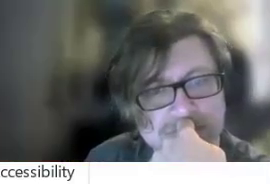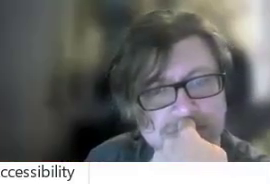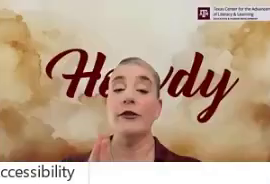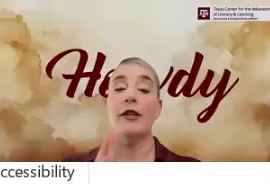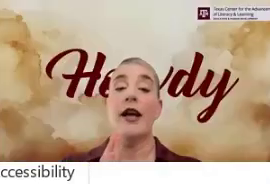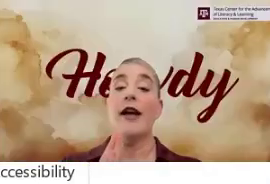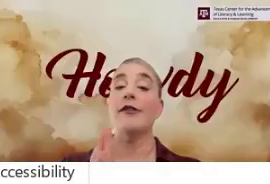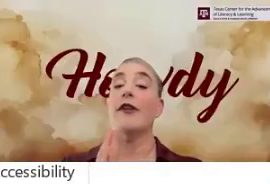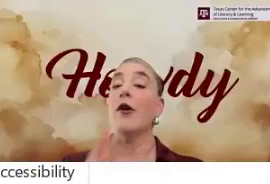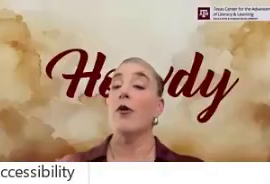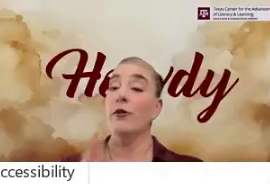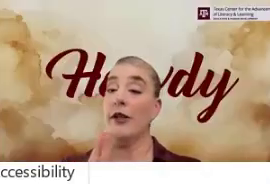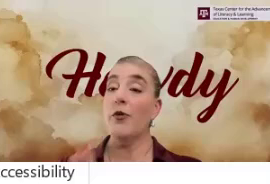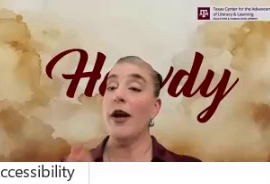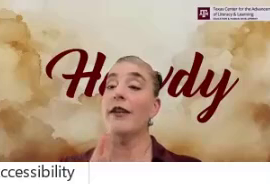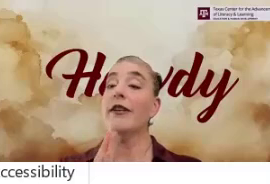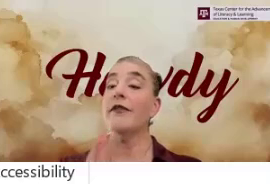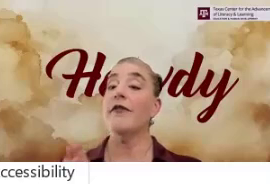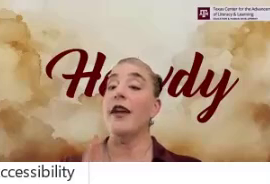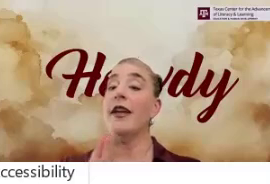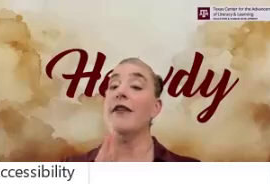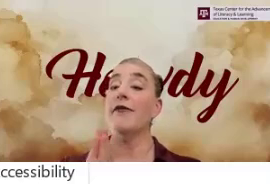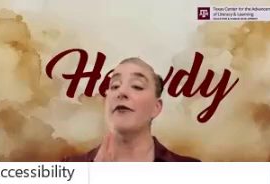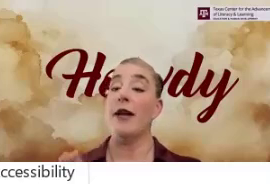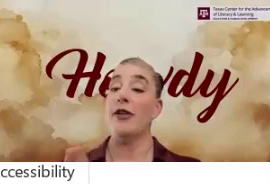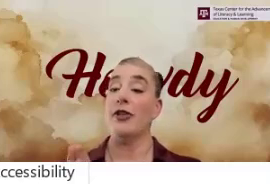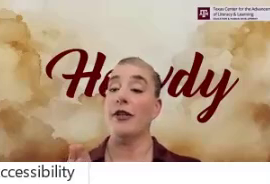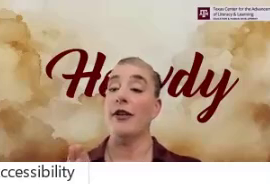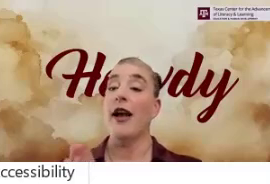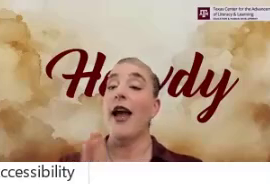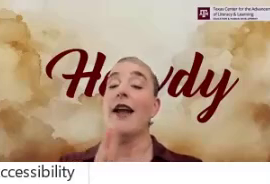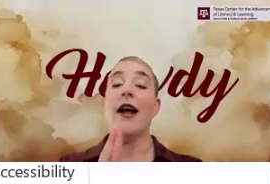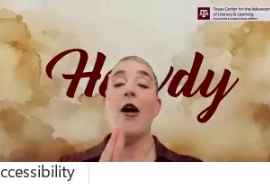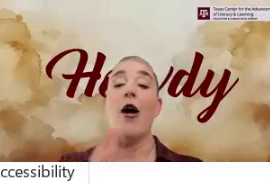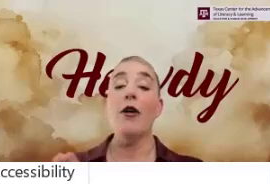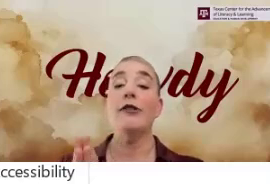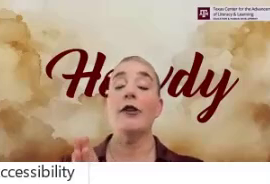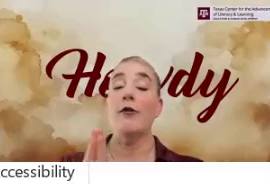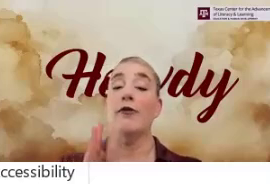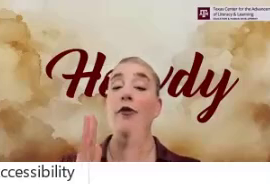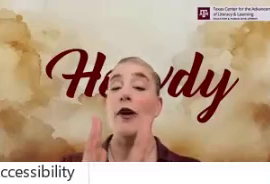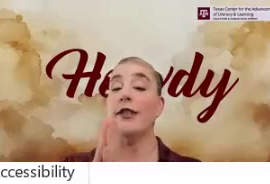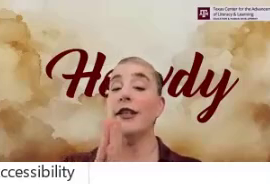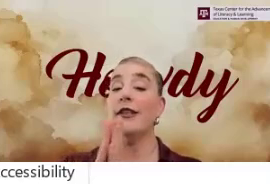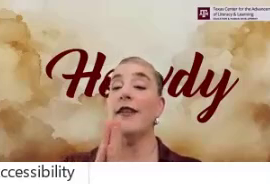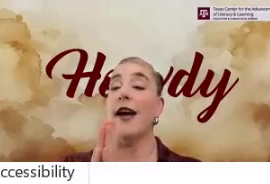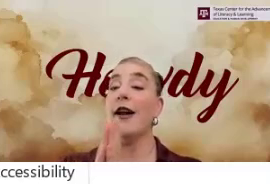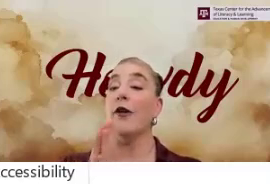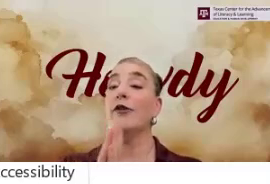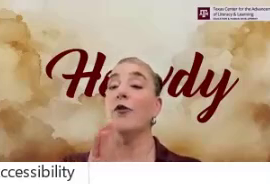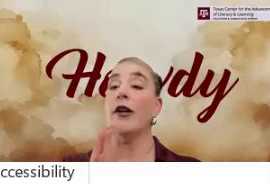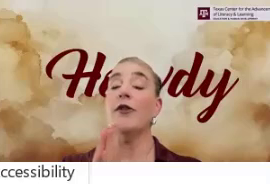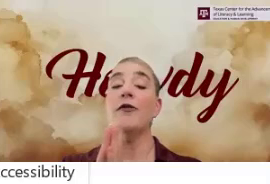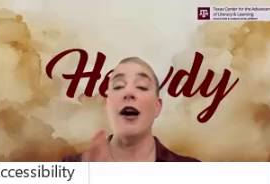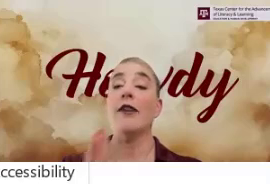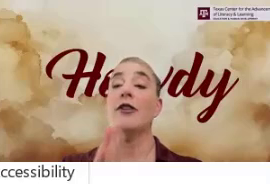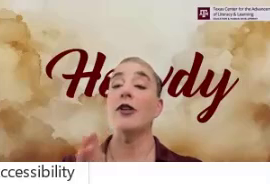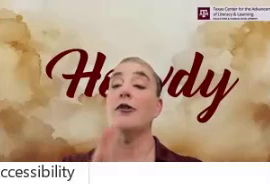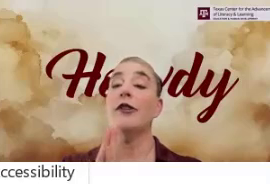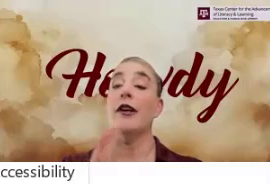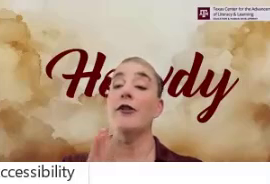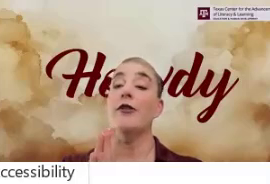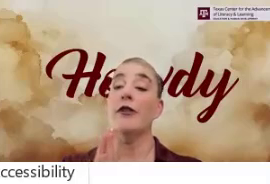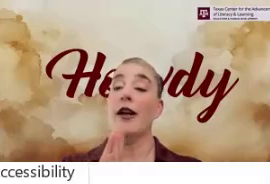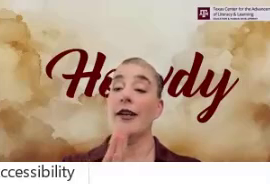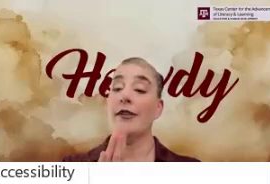use color as the only way to convey information. And I also, before I dig into that, I also want you not